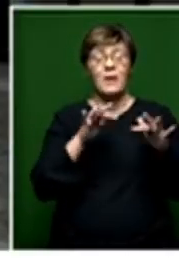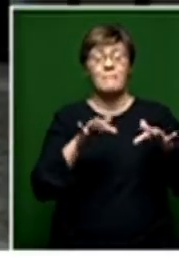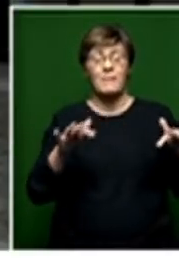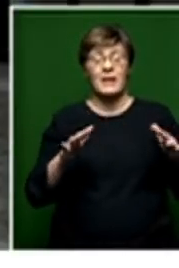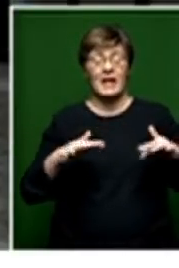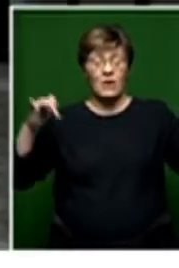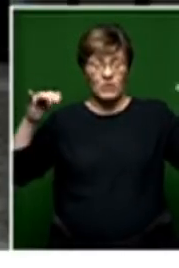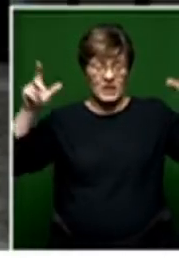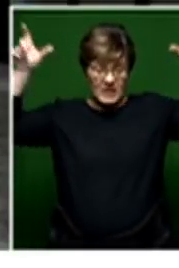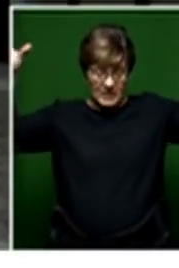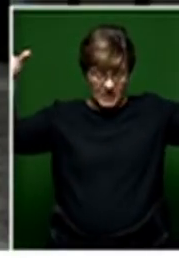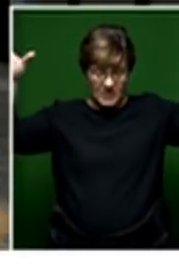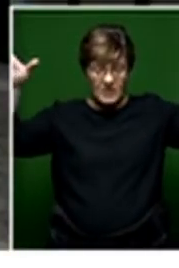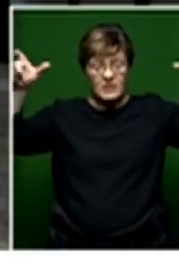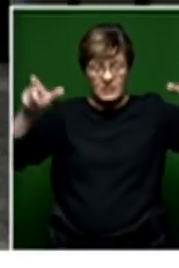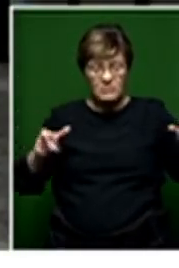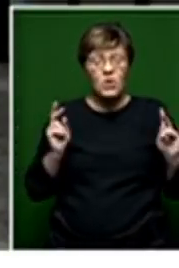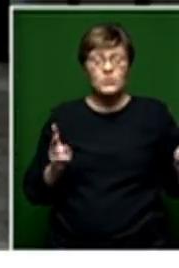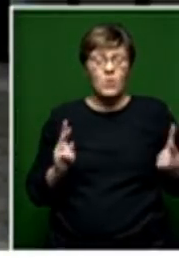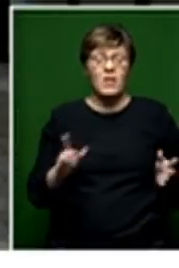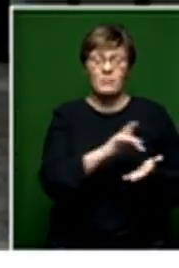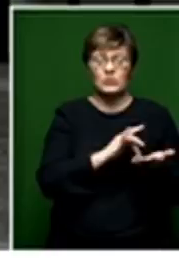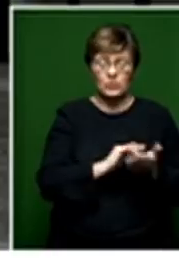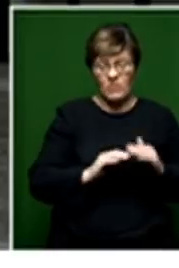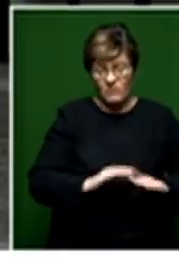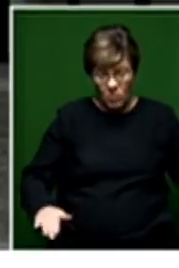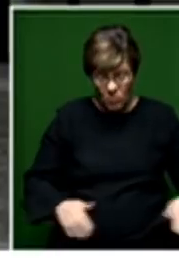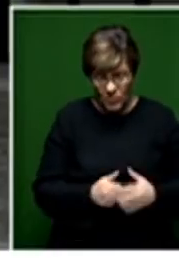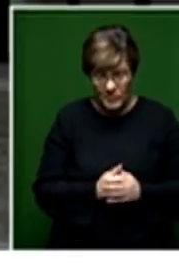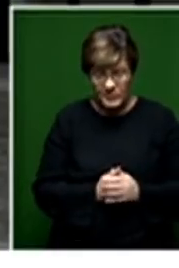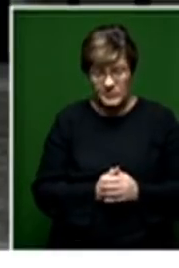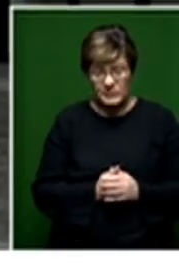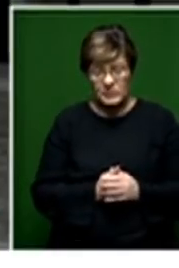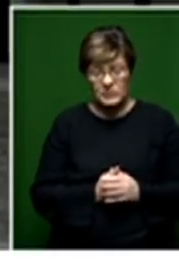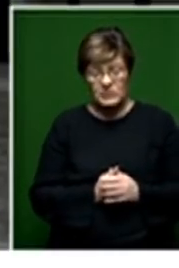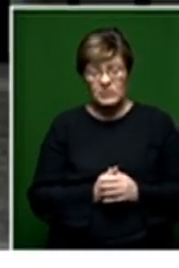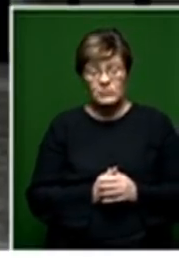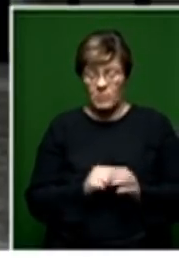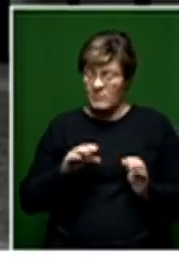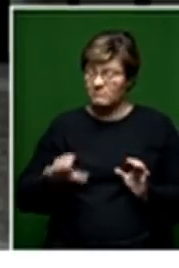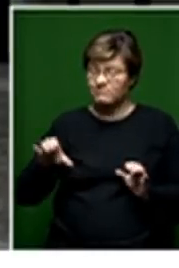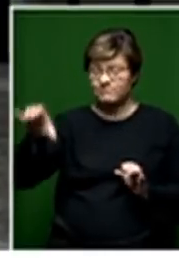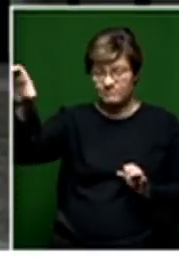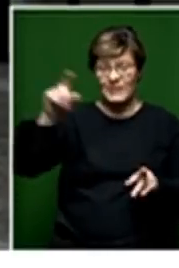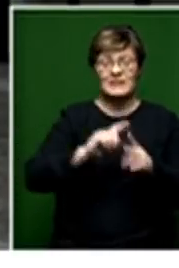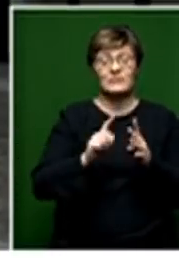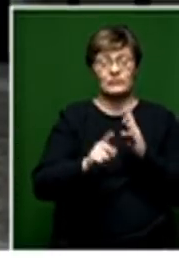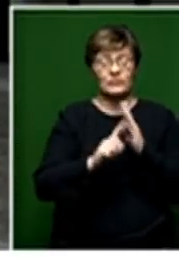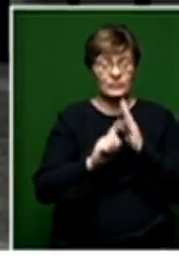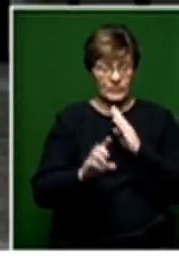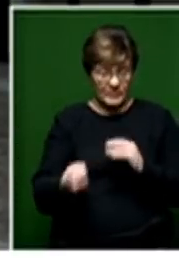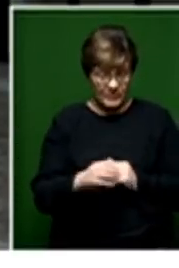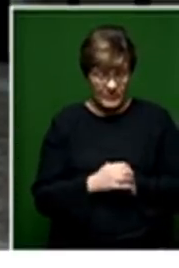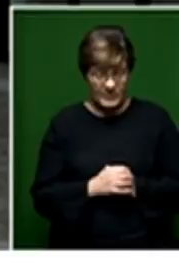gallery, some will actually be seated in their normal positions on the floor. So they will be split across the various levels in the National